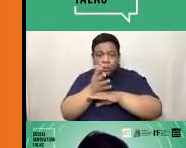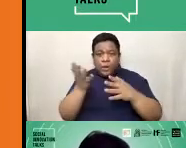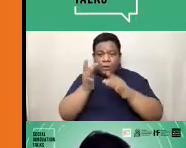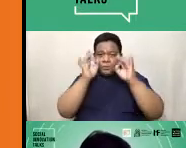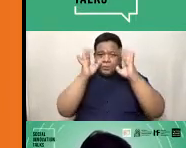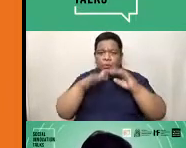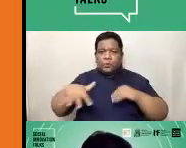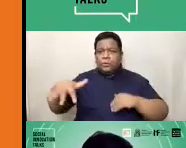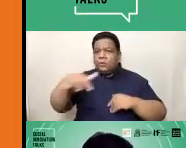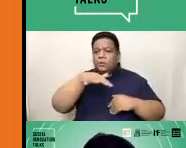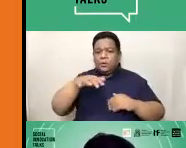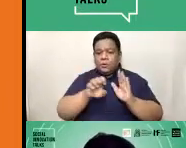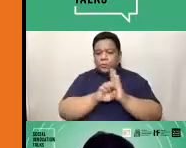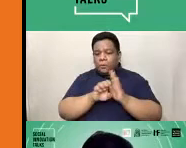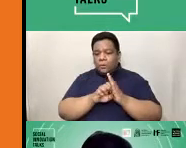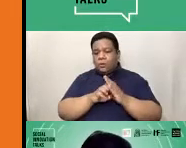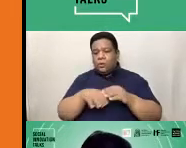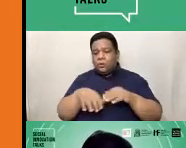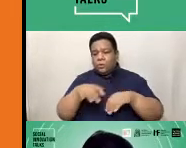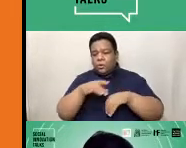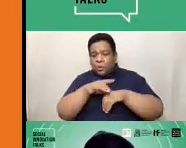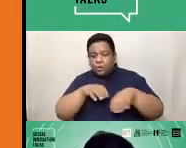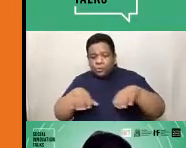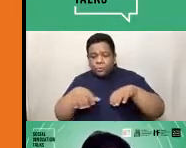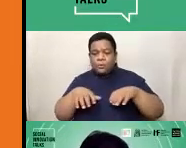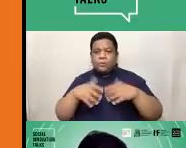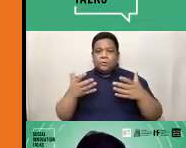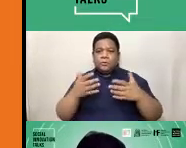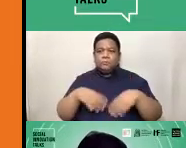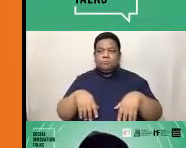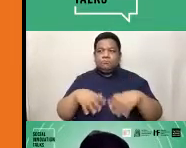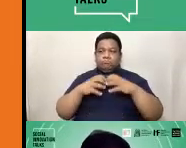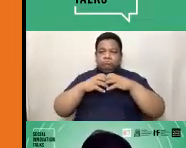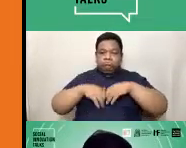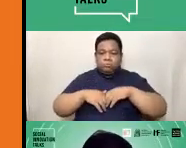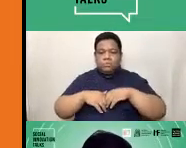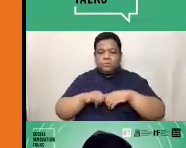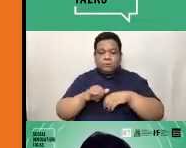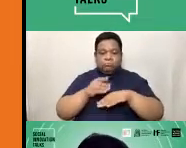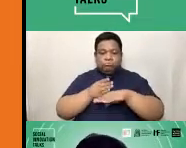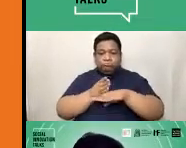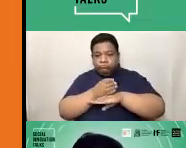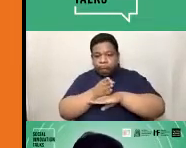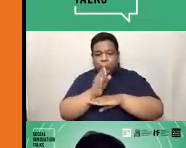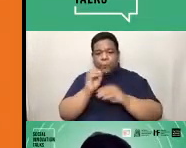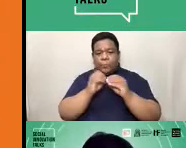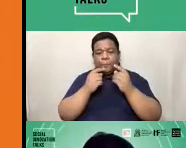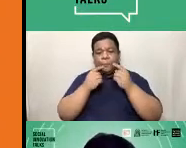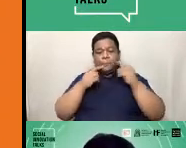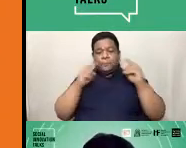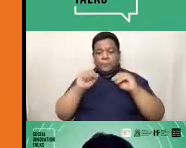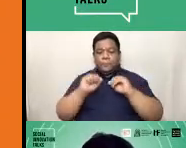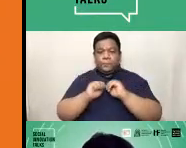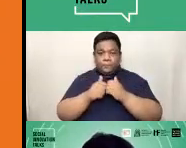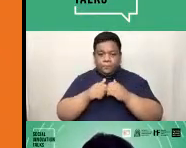example, during earthquakes or during debris, a slithering robot would be most effective at navigating that